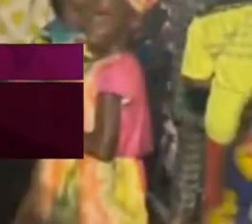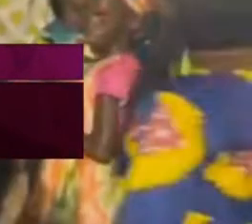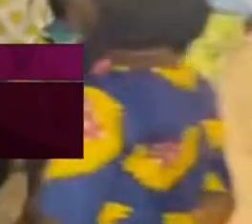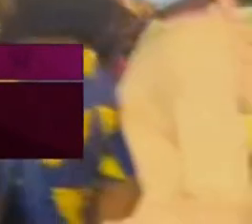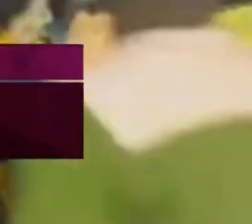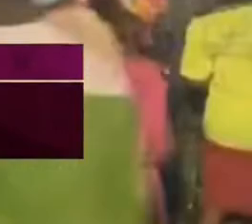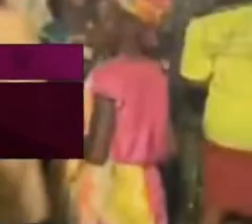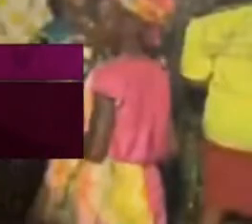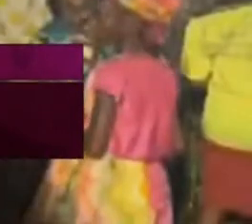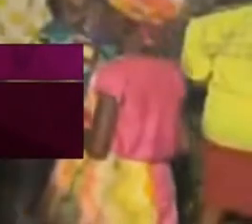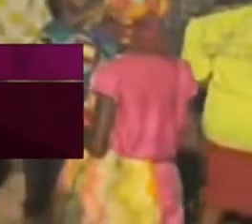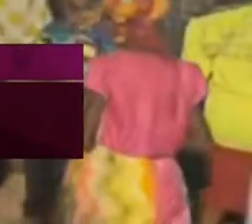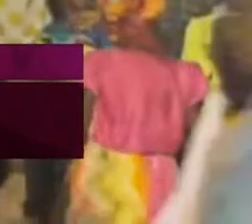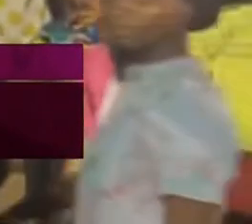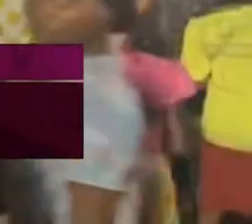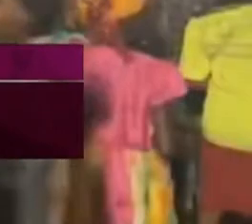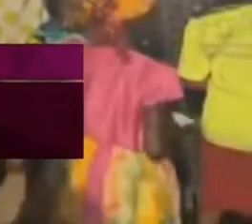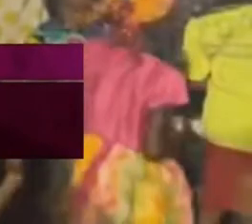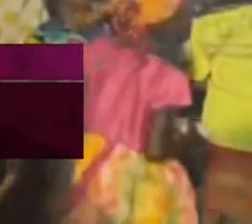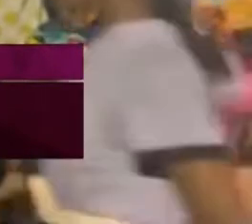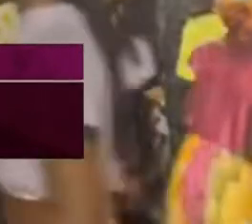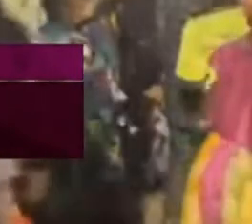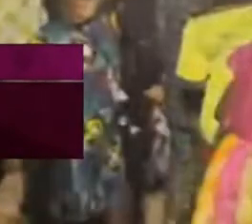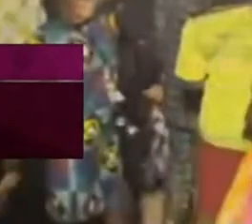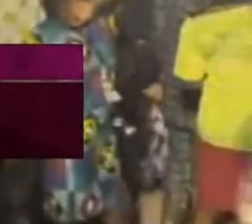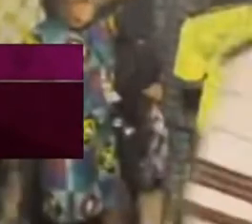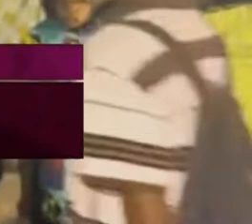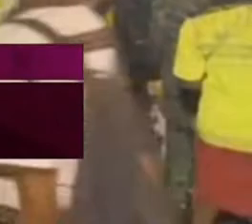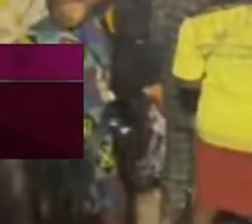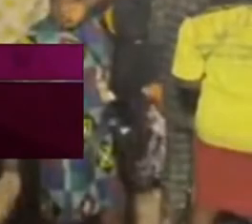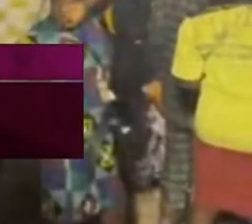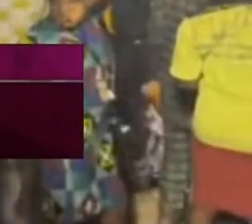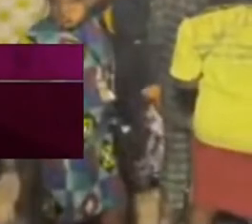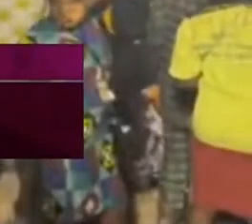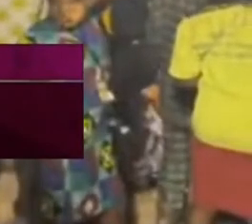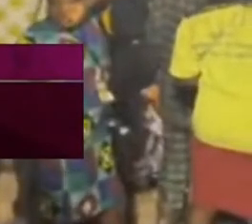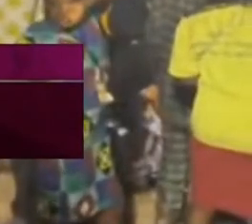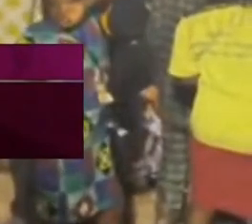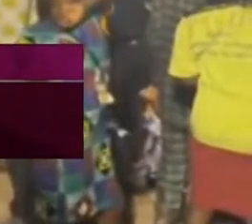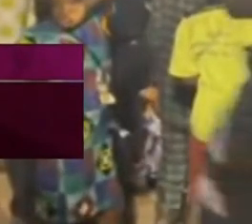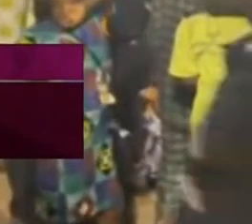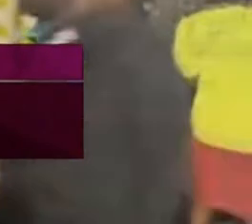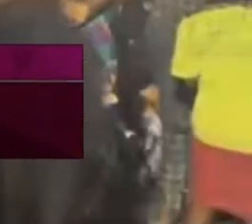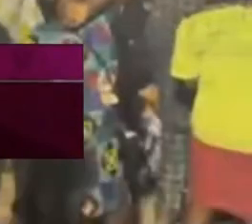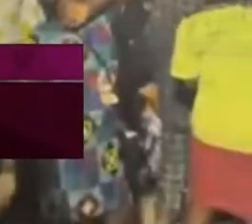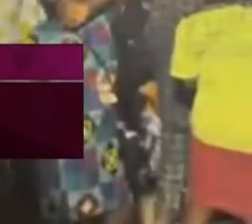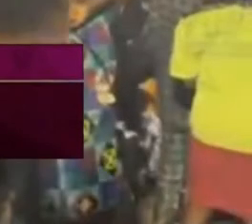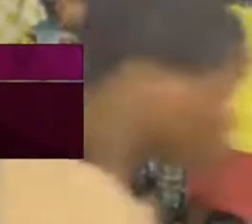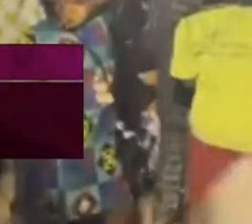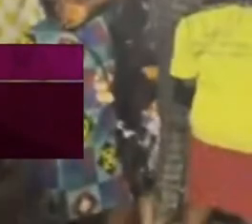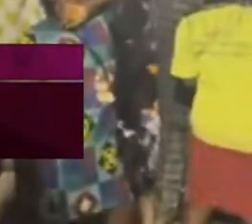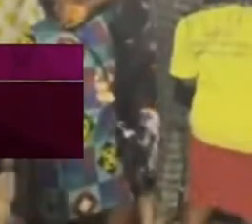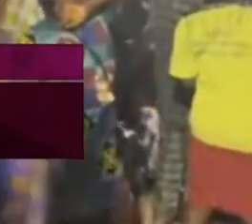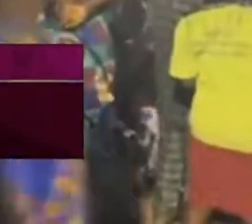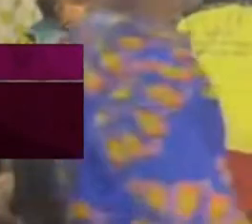Christ closer to you. In a very short moment to this time, the man of God will be coming back live to pray the miracle prayers